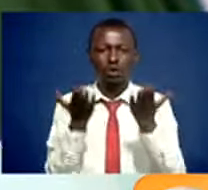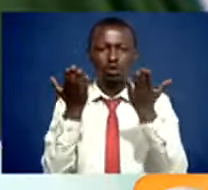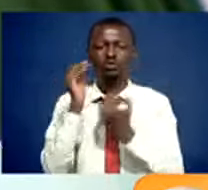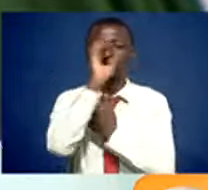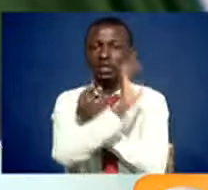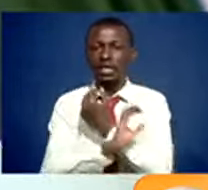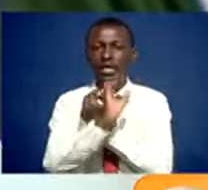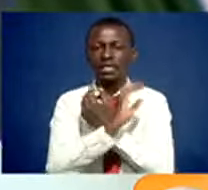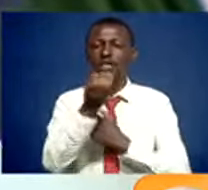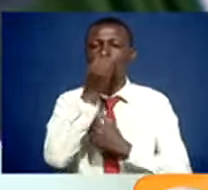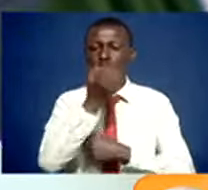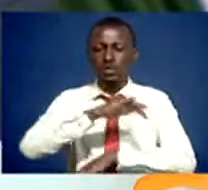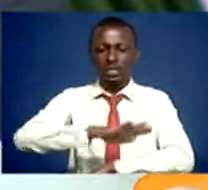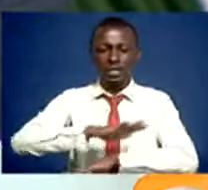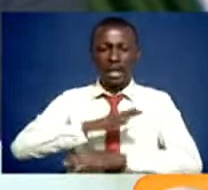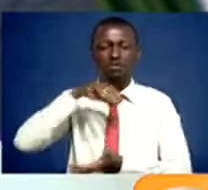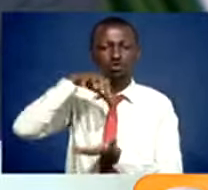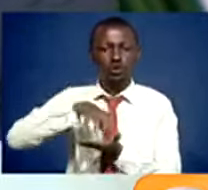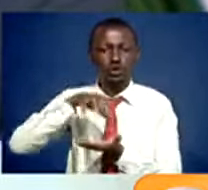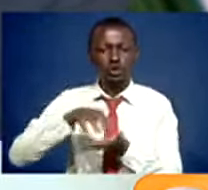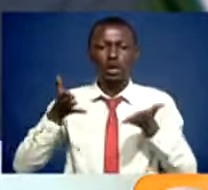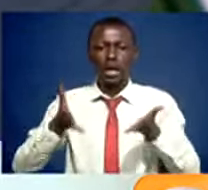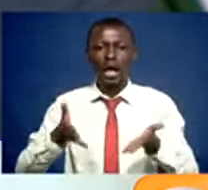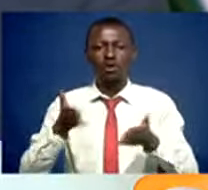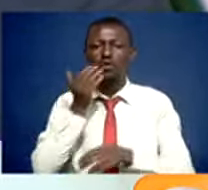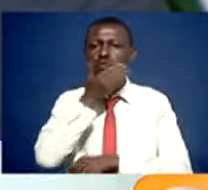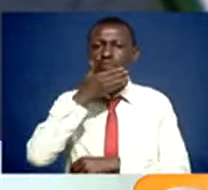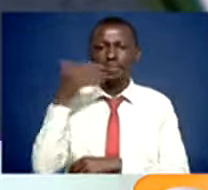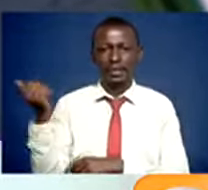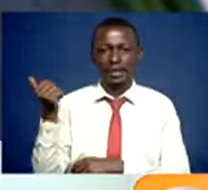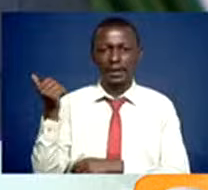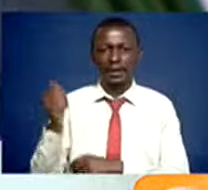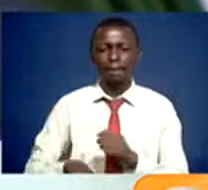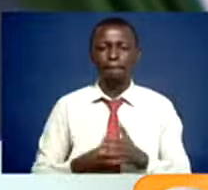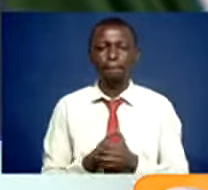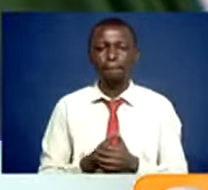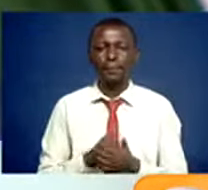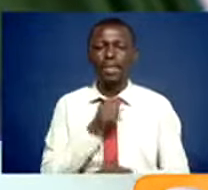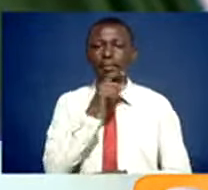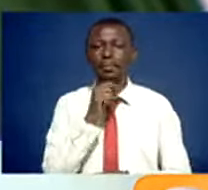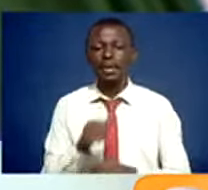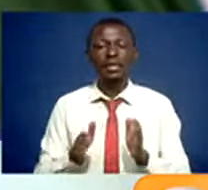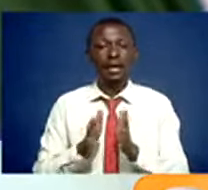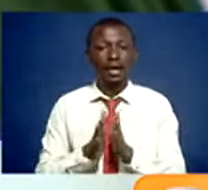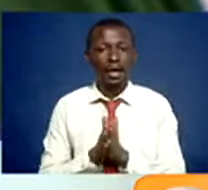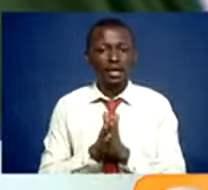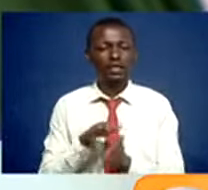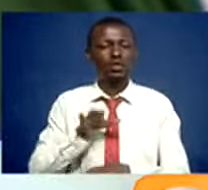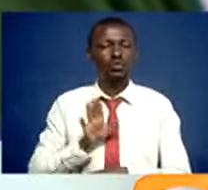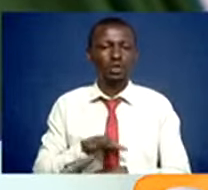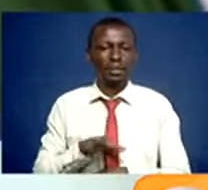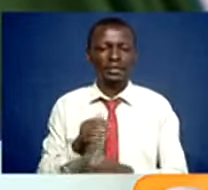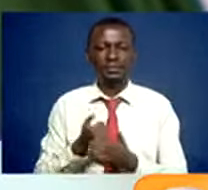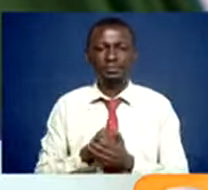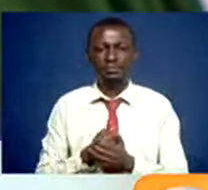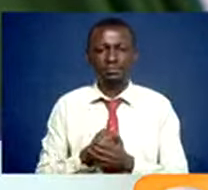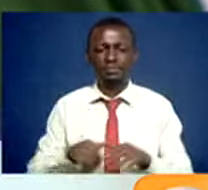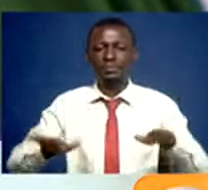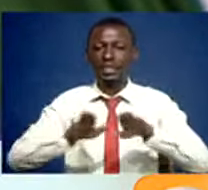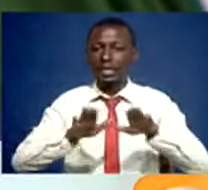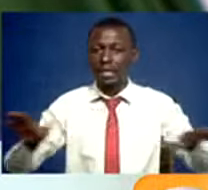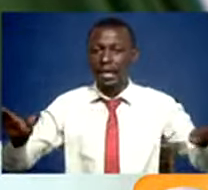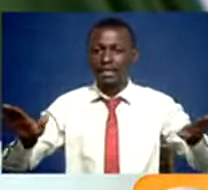country's food security situation. Ladies and gentlemen, arid and semi-arid